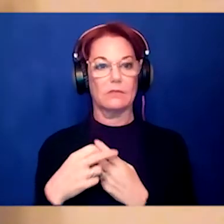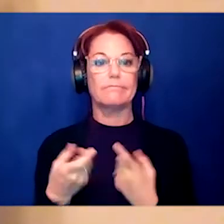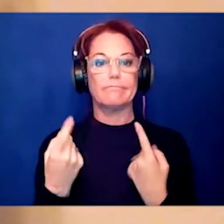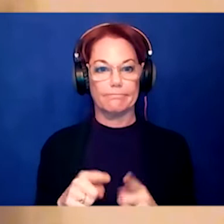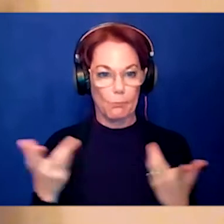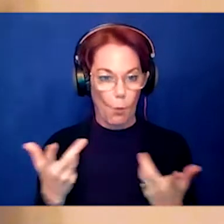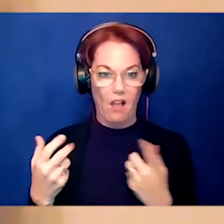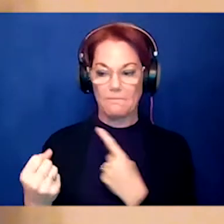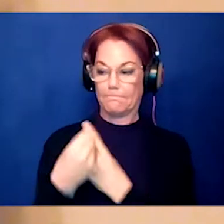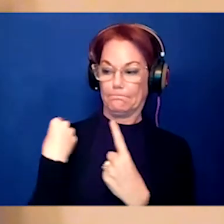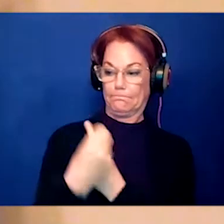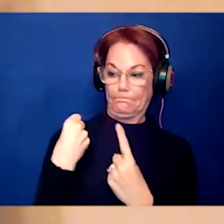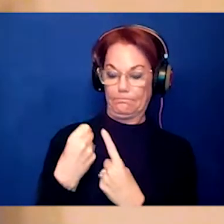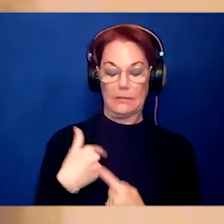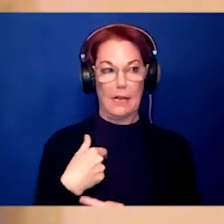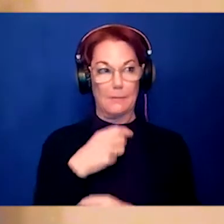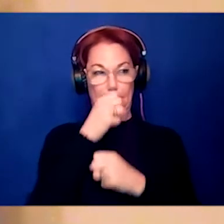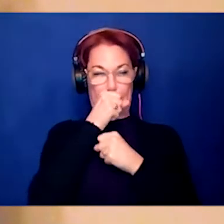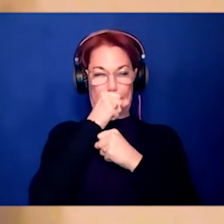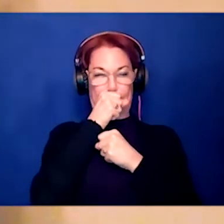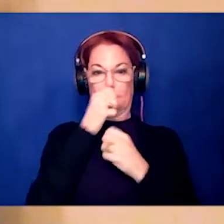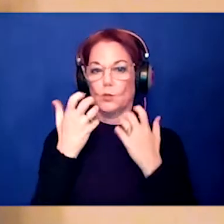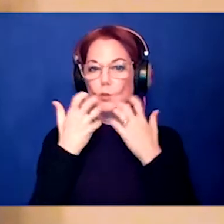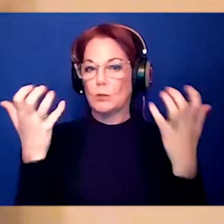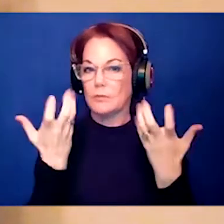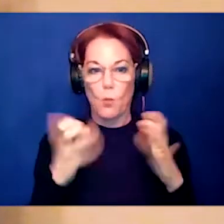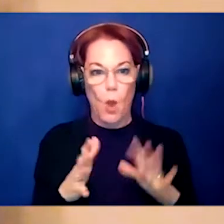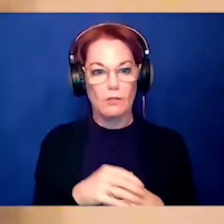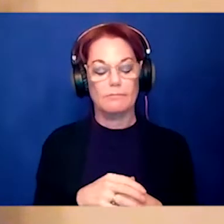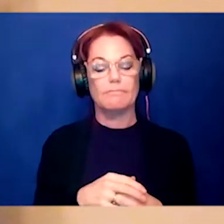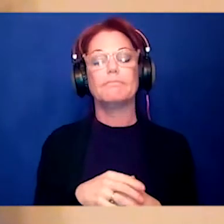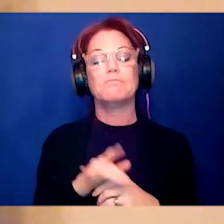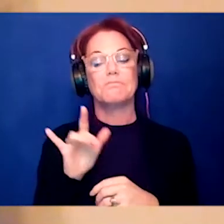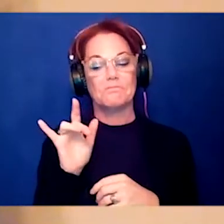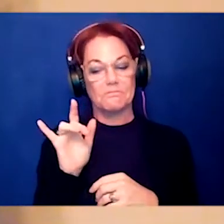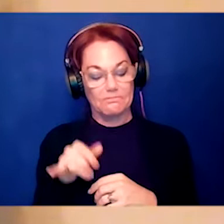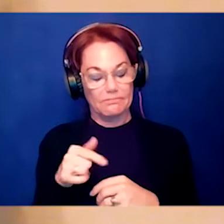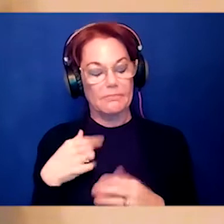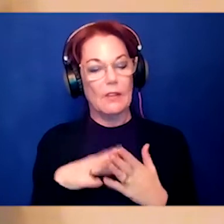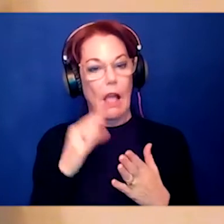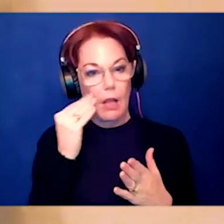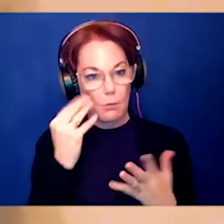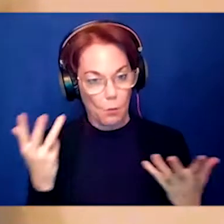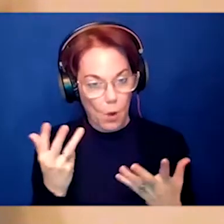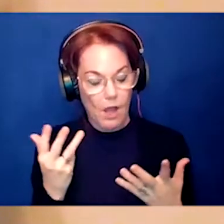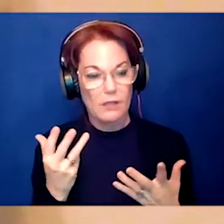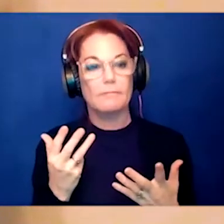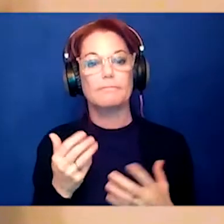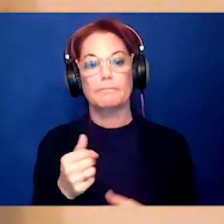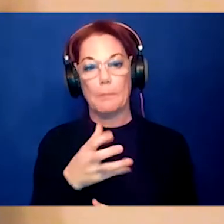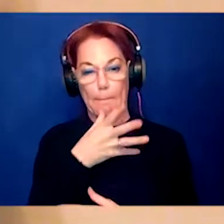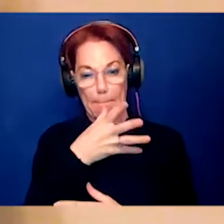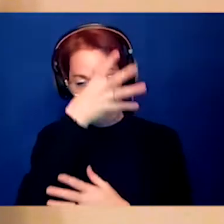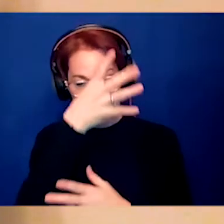could feel worse than hunger. In Gihembe, I learned that every parent, no matter where they live or under what circumstances,